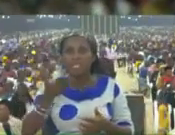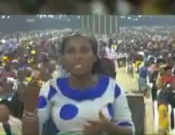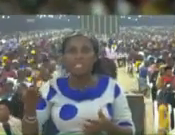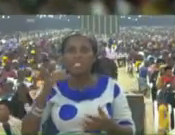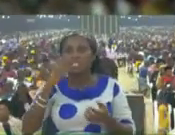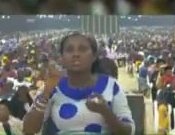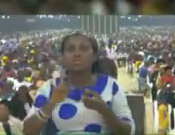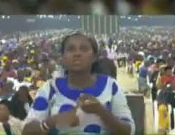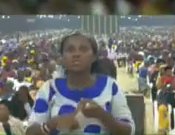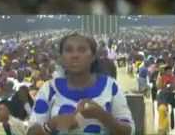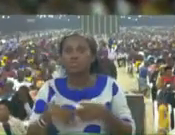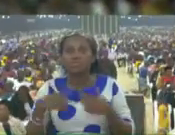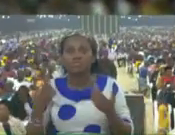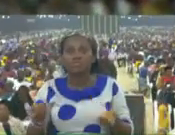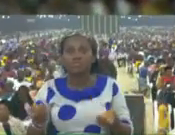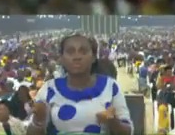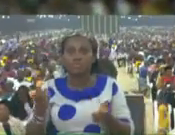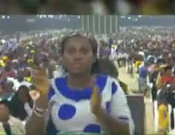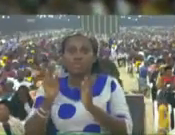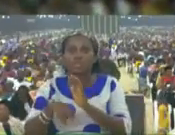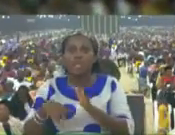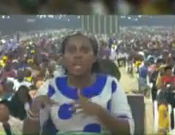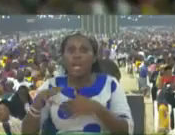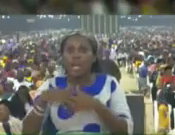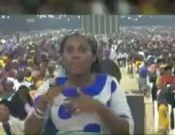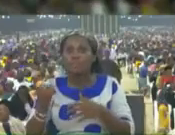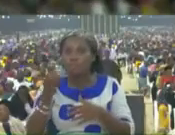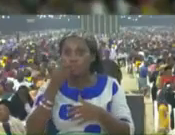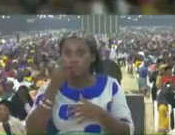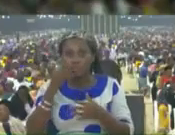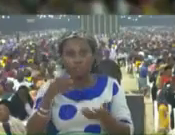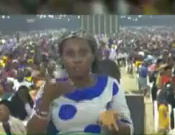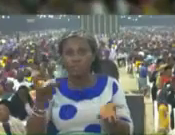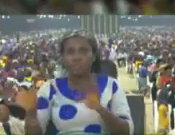have the farewell party.